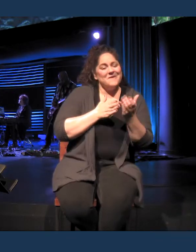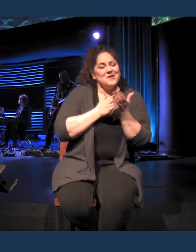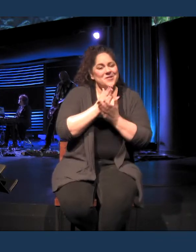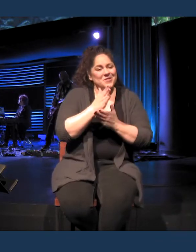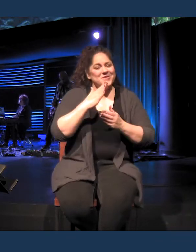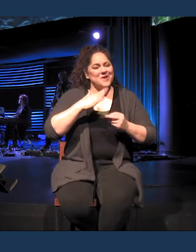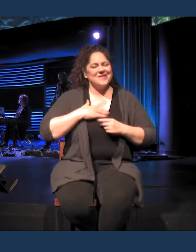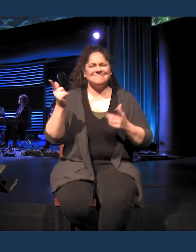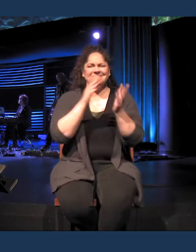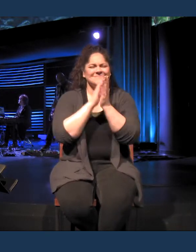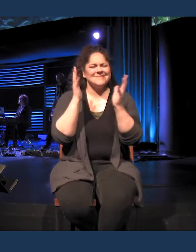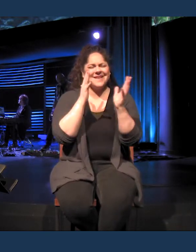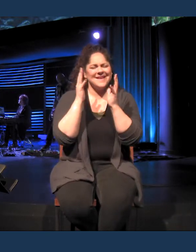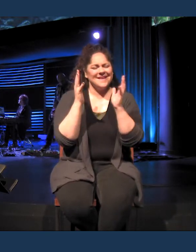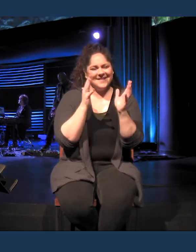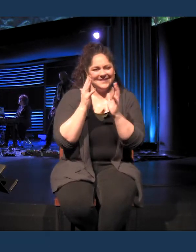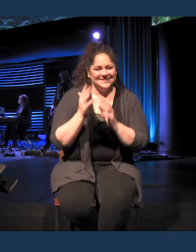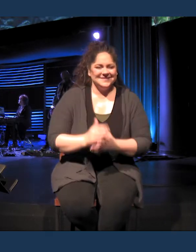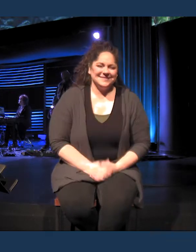boys."